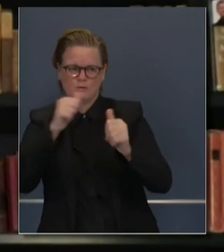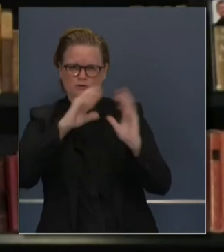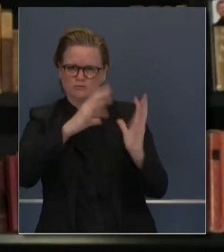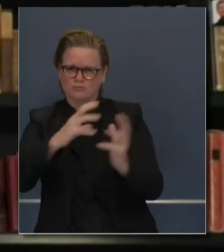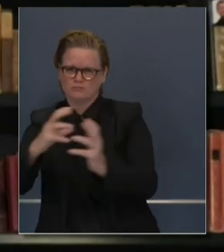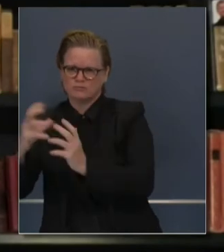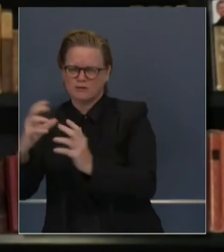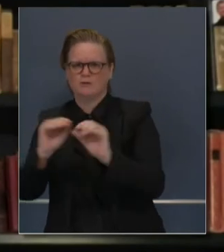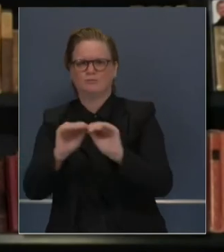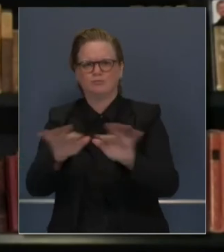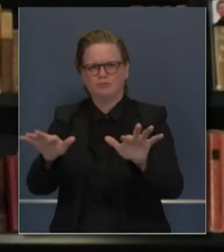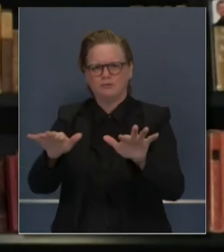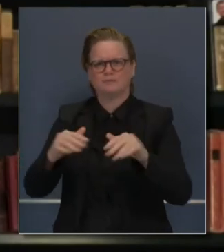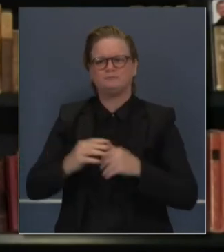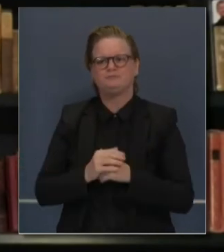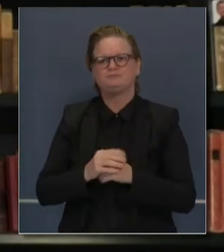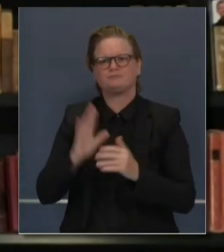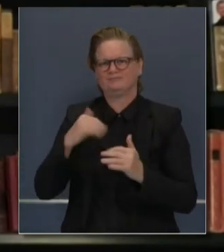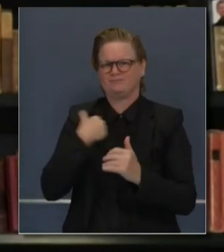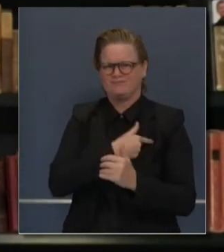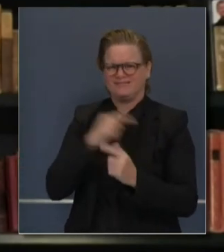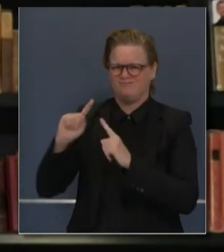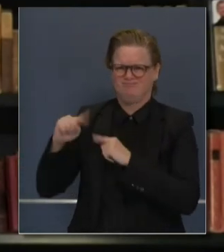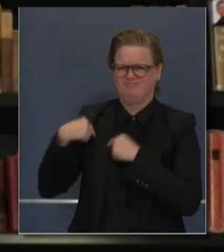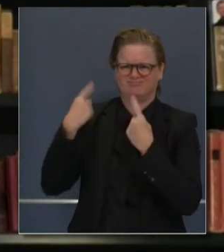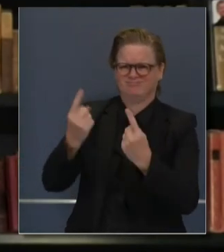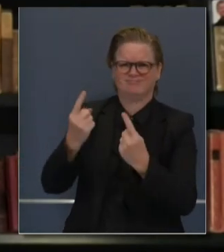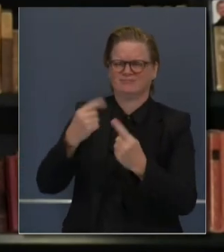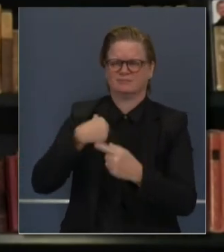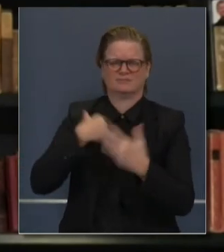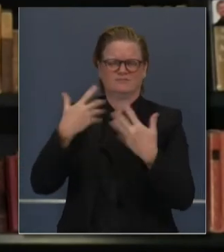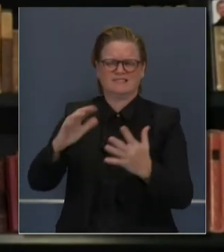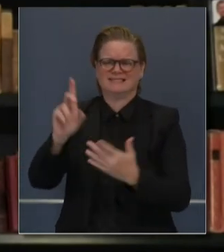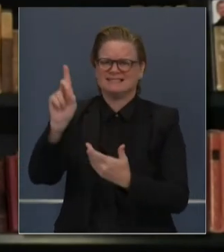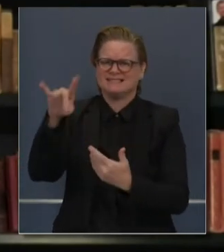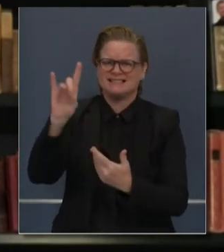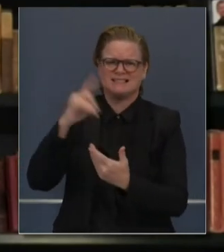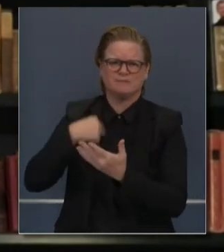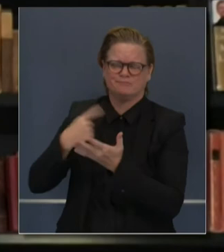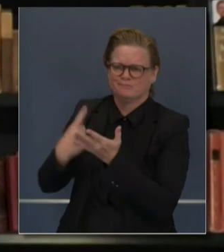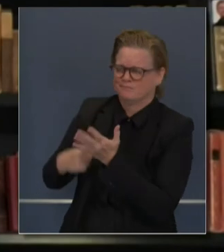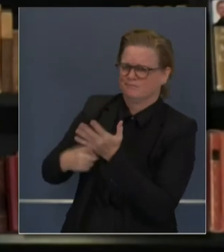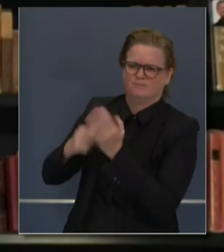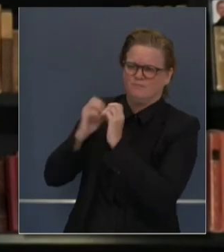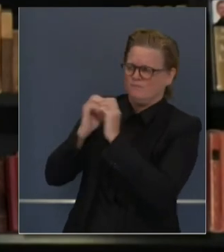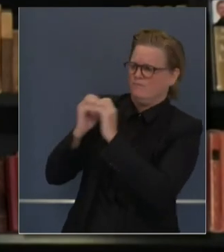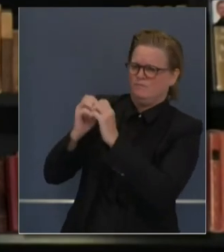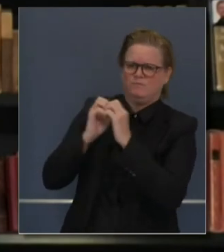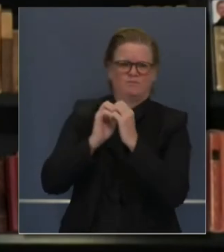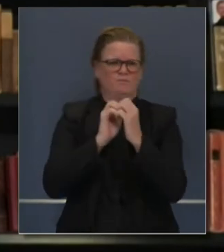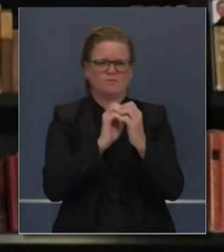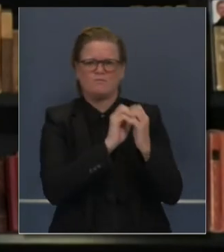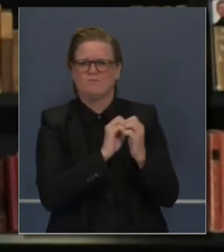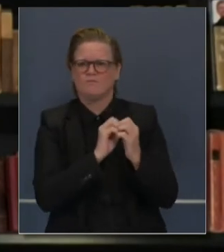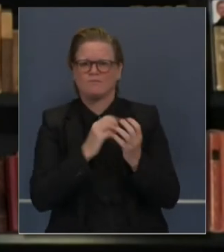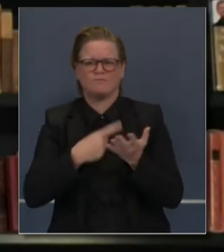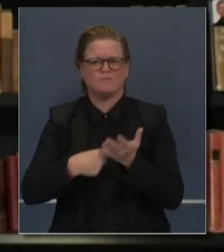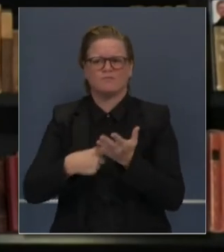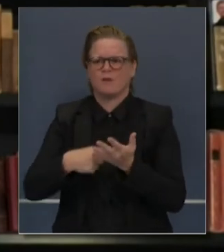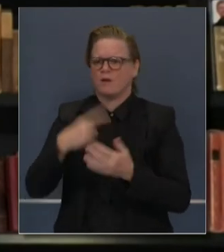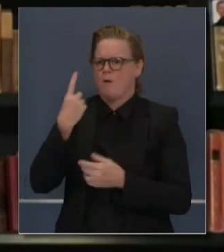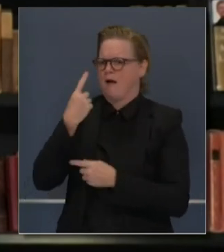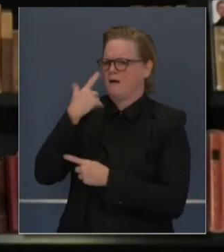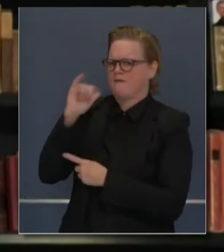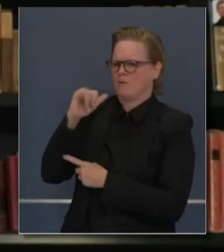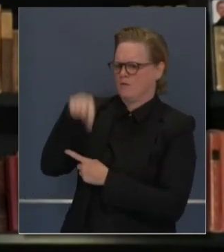for many, many months. I'll remind you and others that California was one of five jurisdictions doing micro planning with the